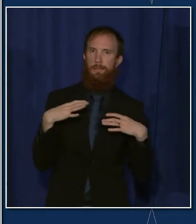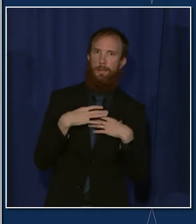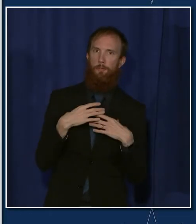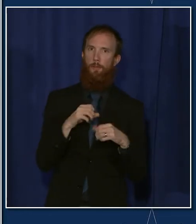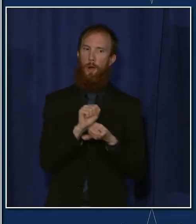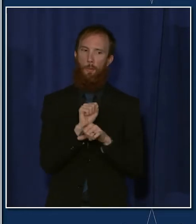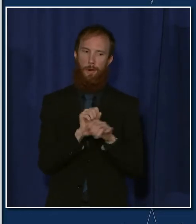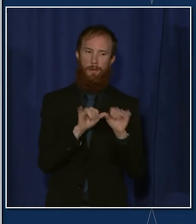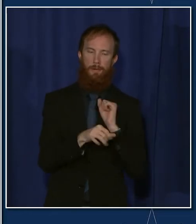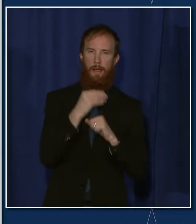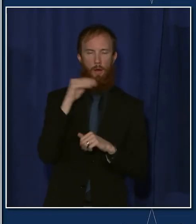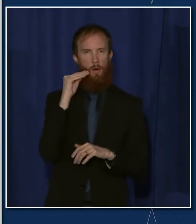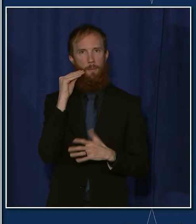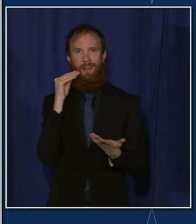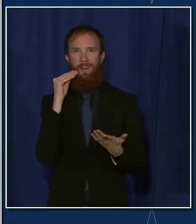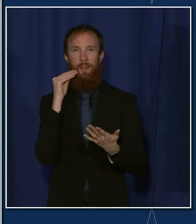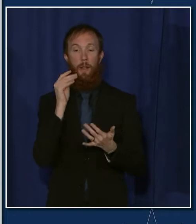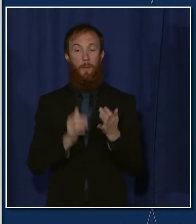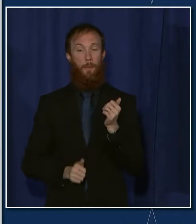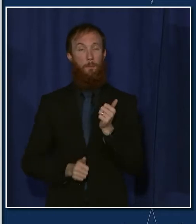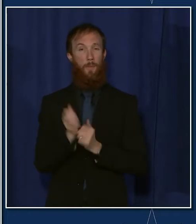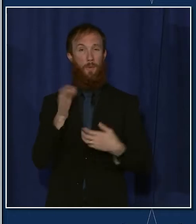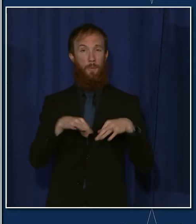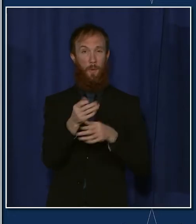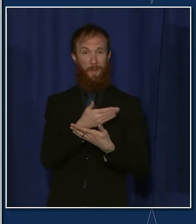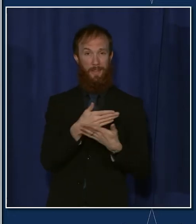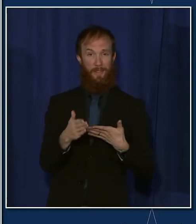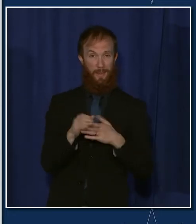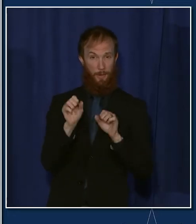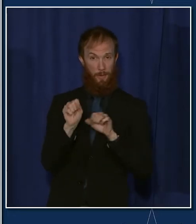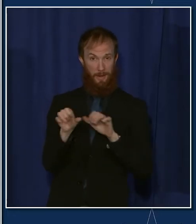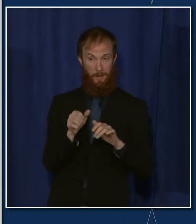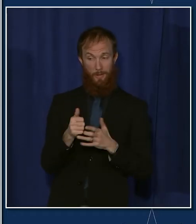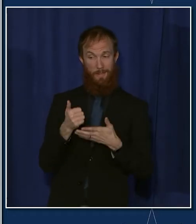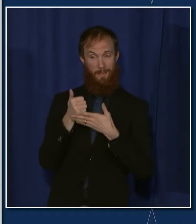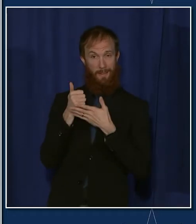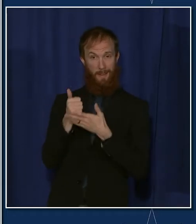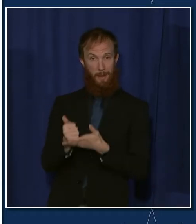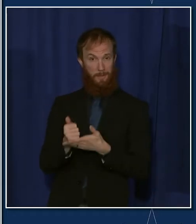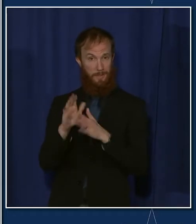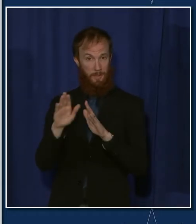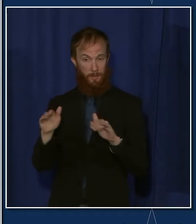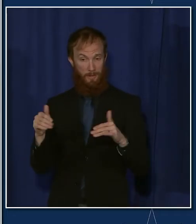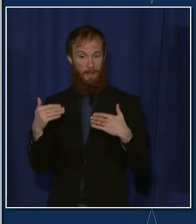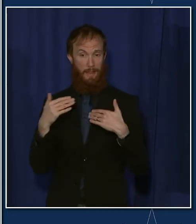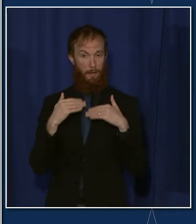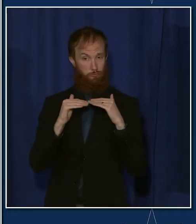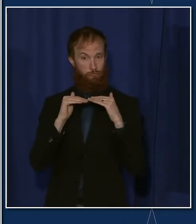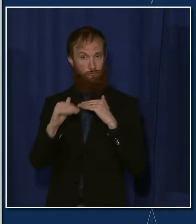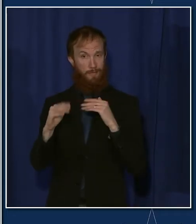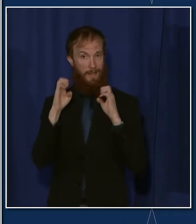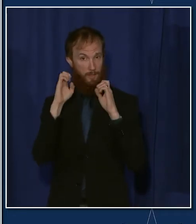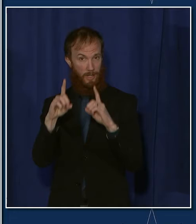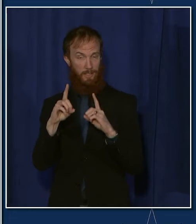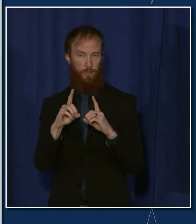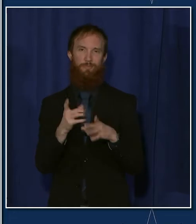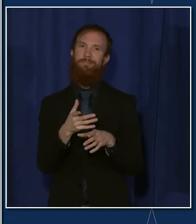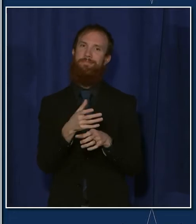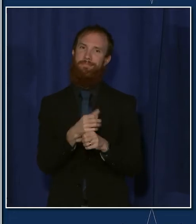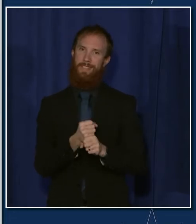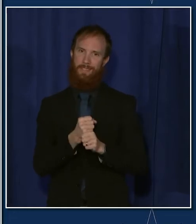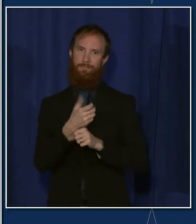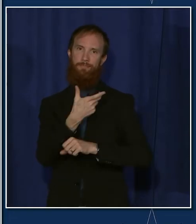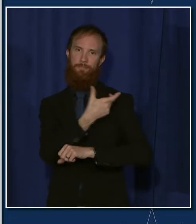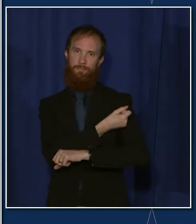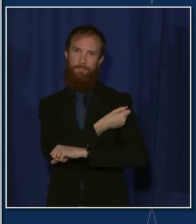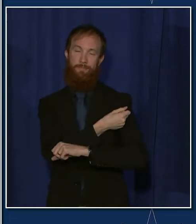is the number 1 thing that you can do to help not disrupt their education. And then number 2, like I started with, children and